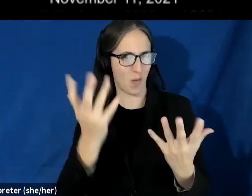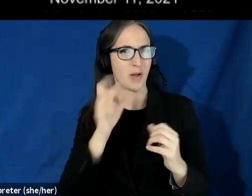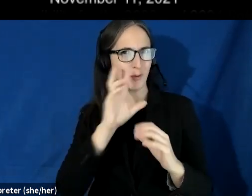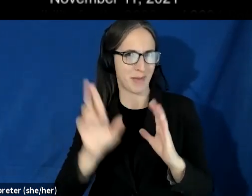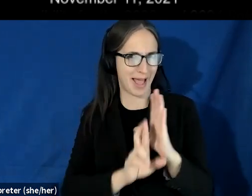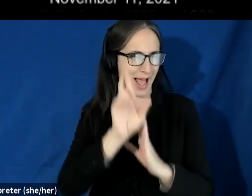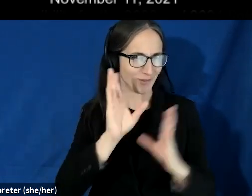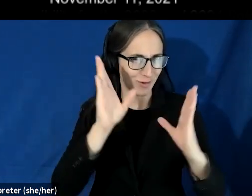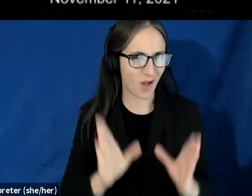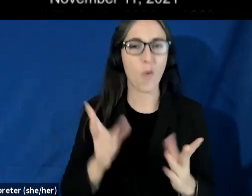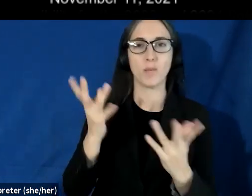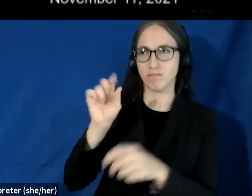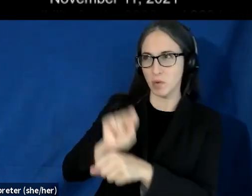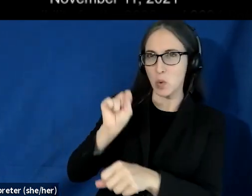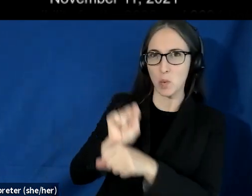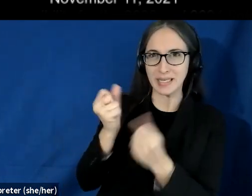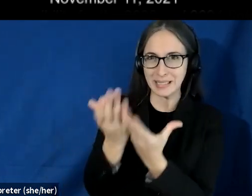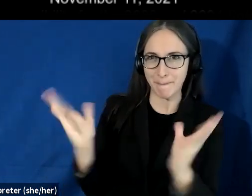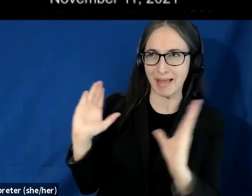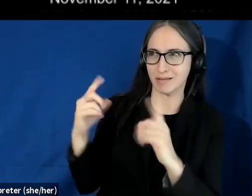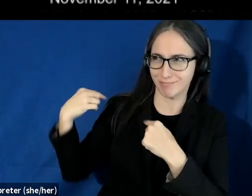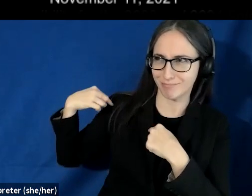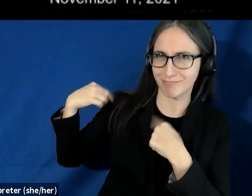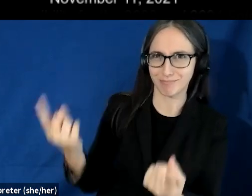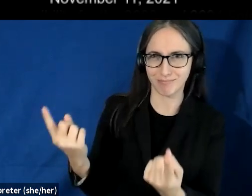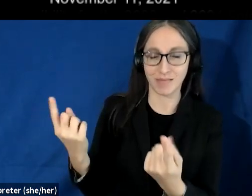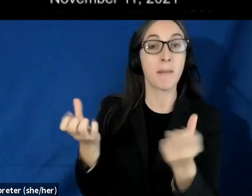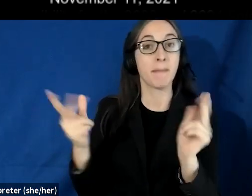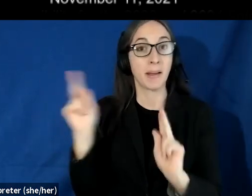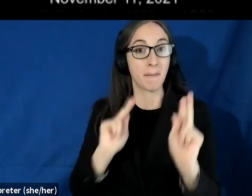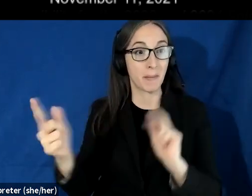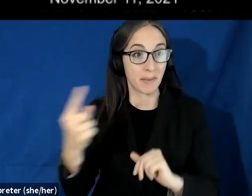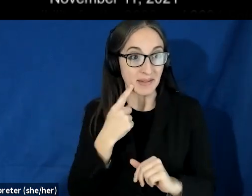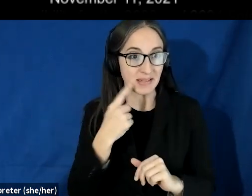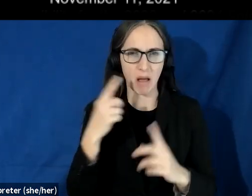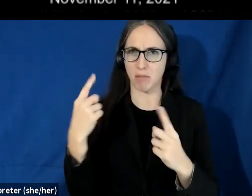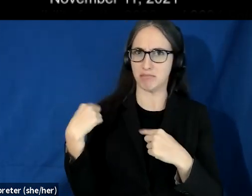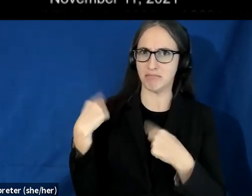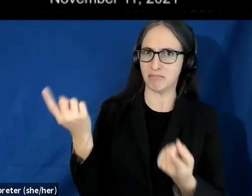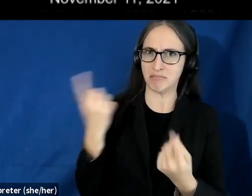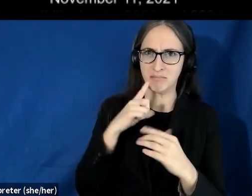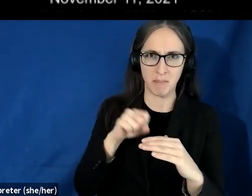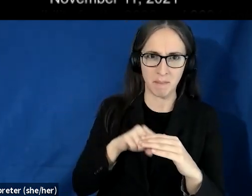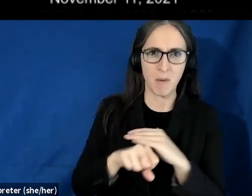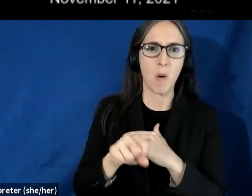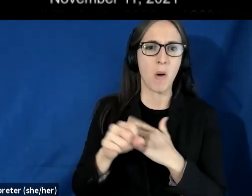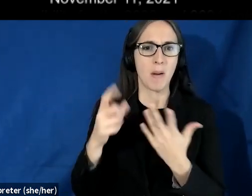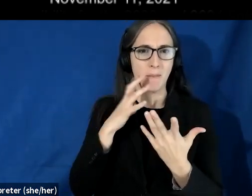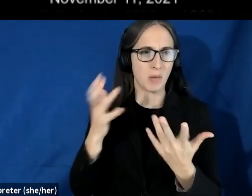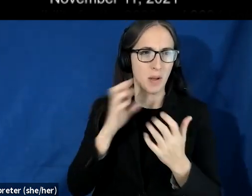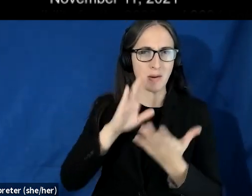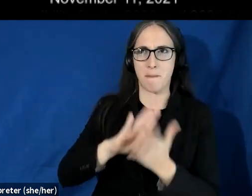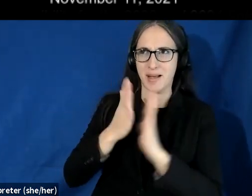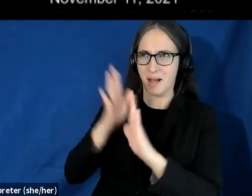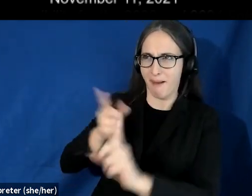projects from a very early age. And many people say since ever I was born, I've been interested in becoming an astronaut. But